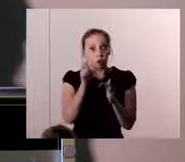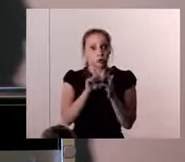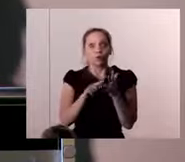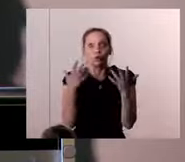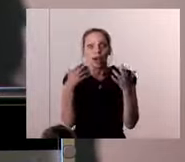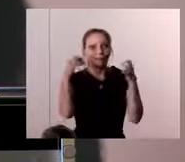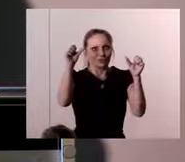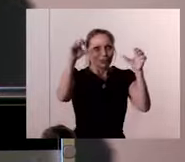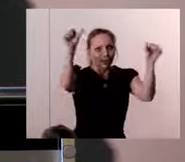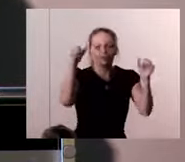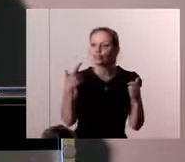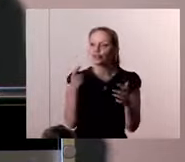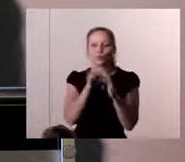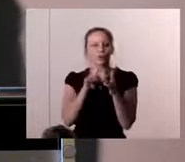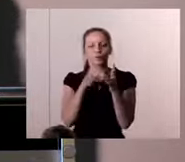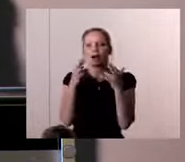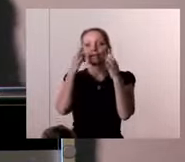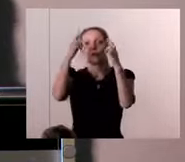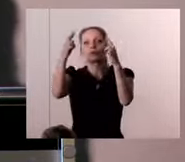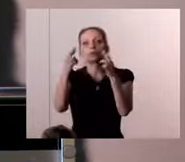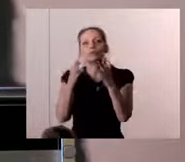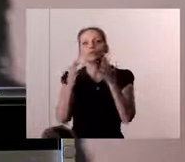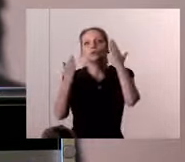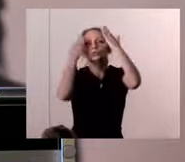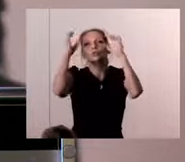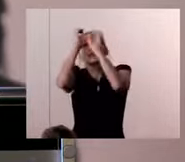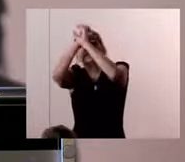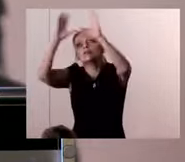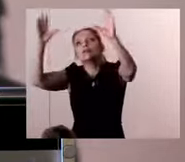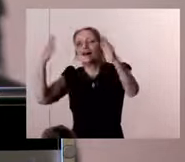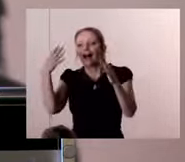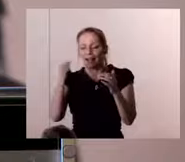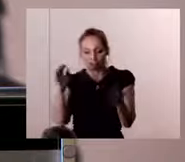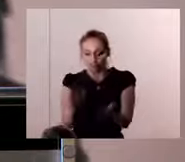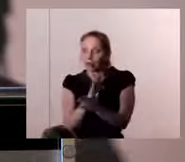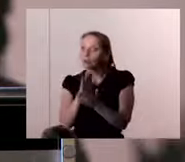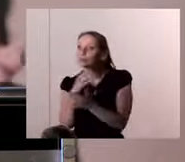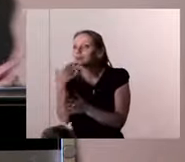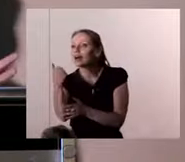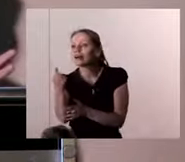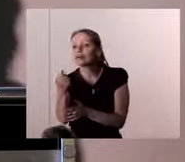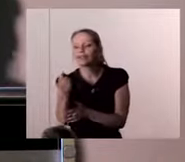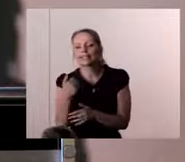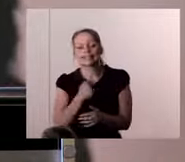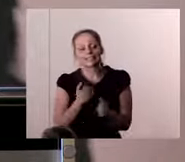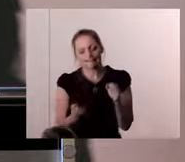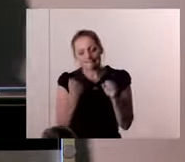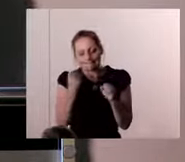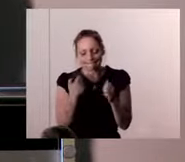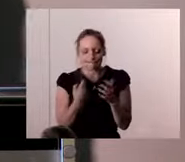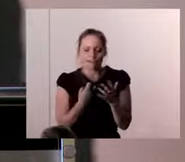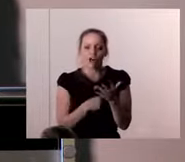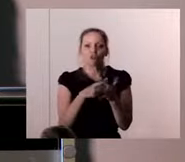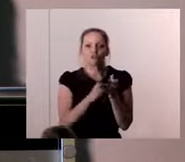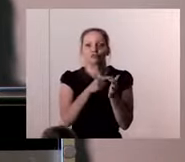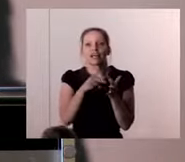estate. And there is hope, there is aspiration, and there is happiness, and there is regret, and there are